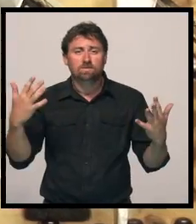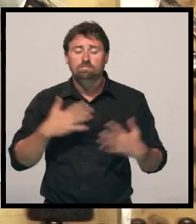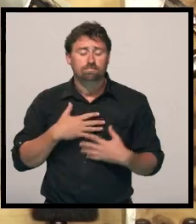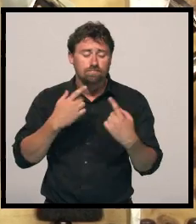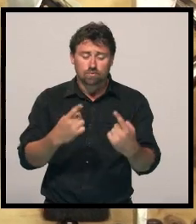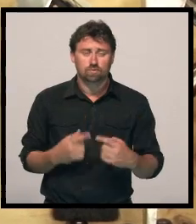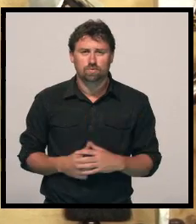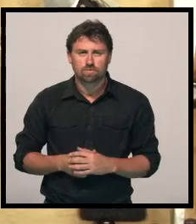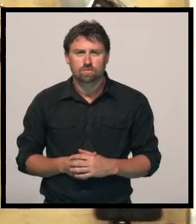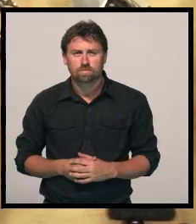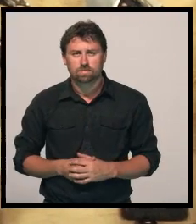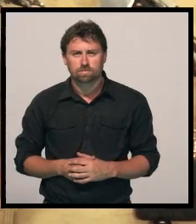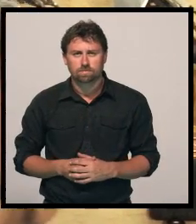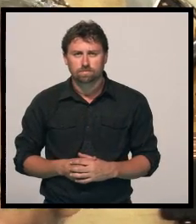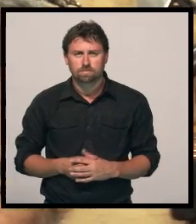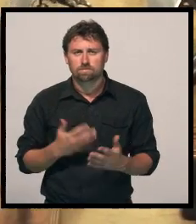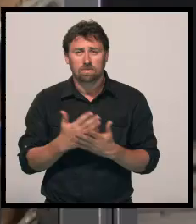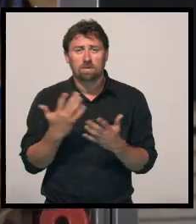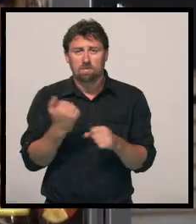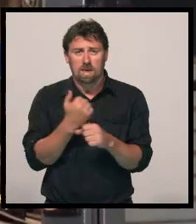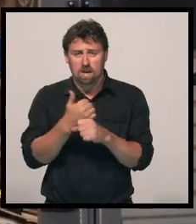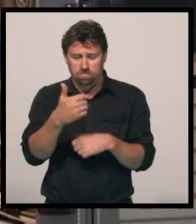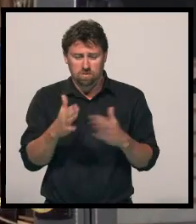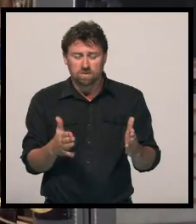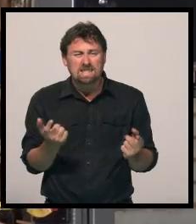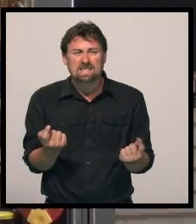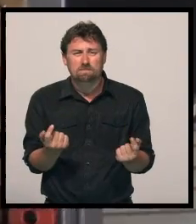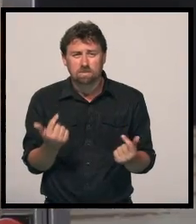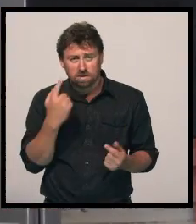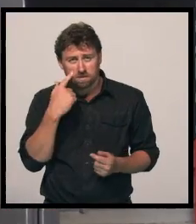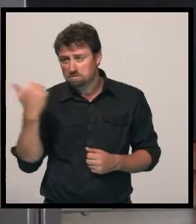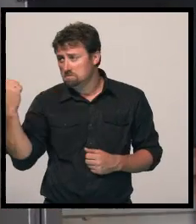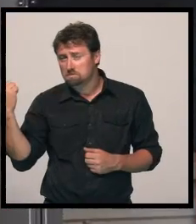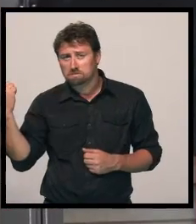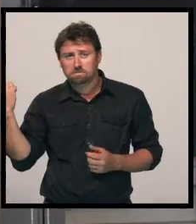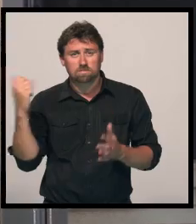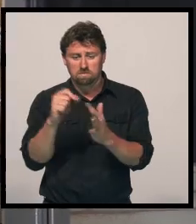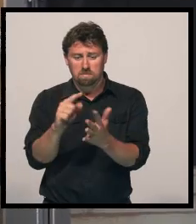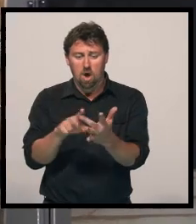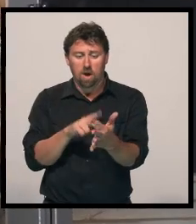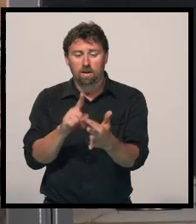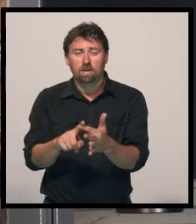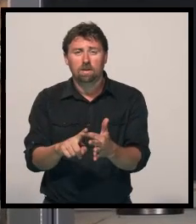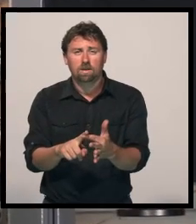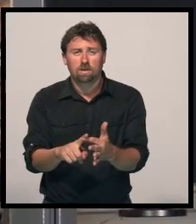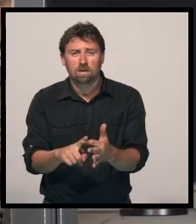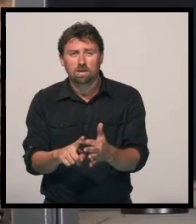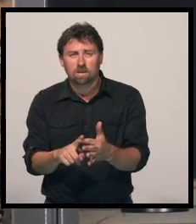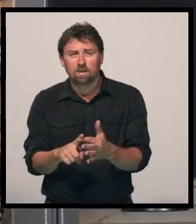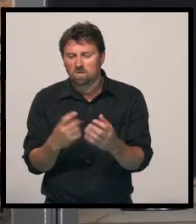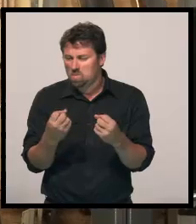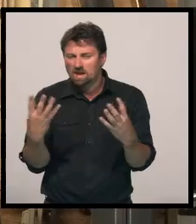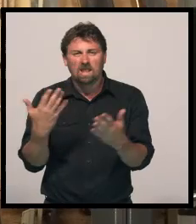a very, very simple miter box. Now, all I've done there is a piece of pine, 2 bits of